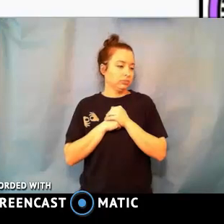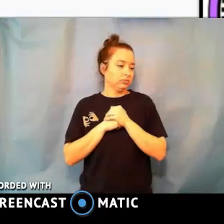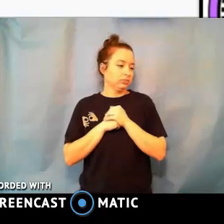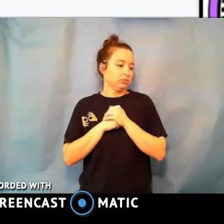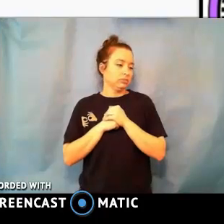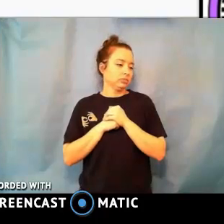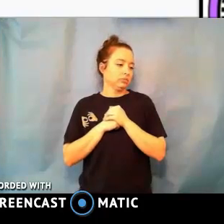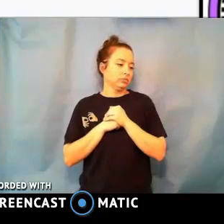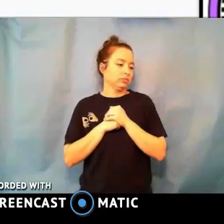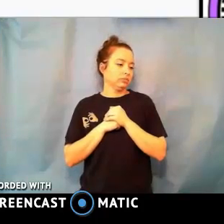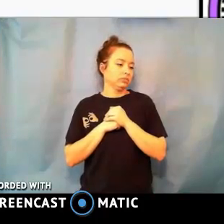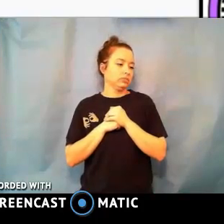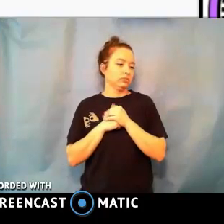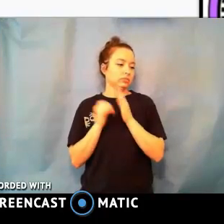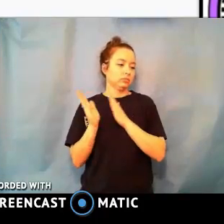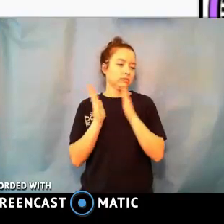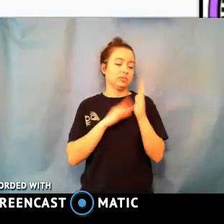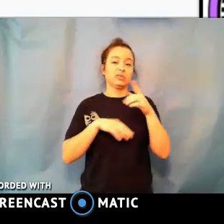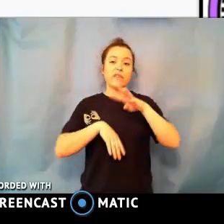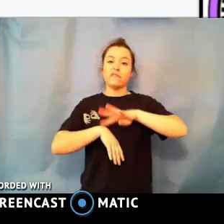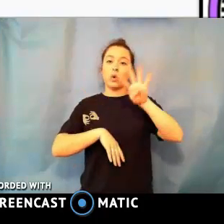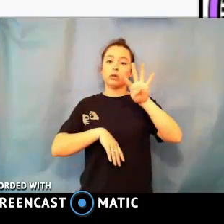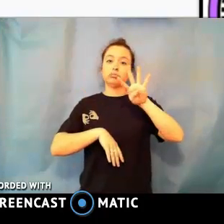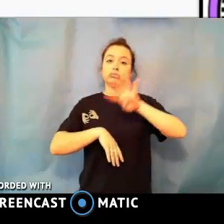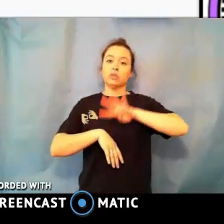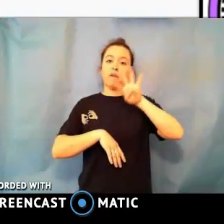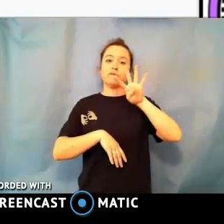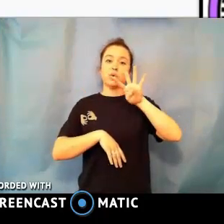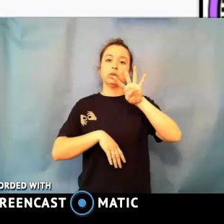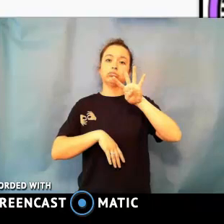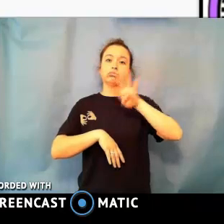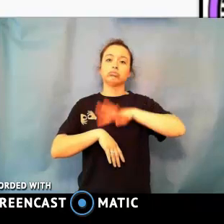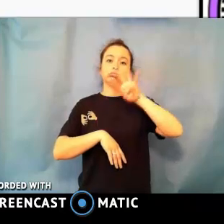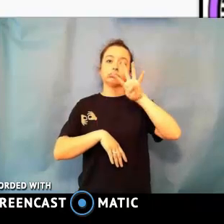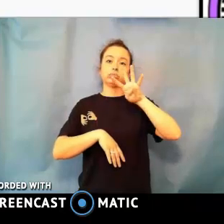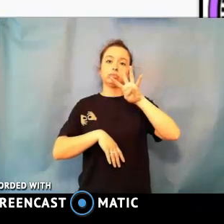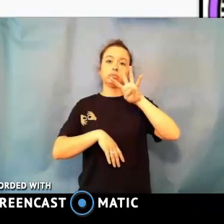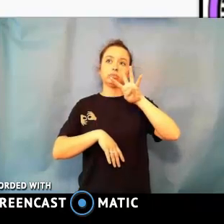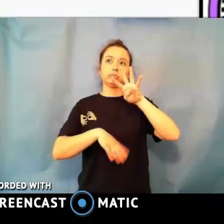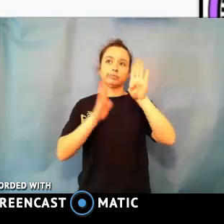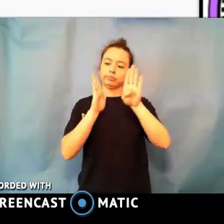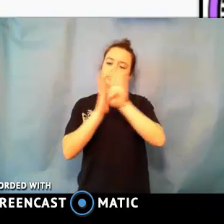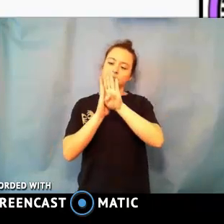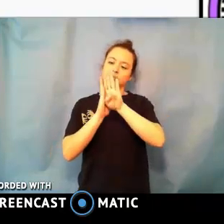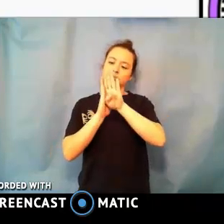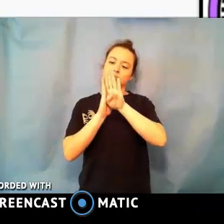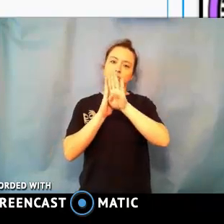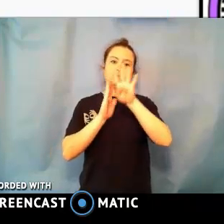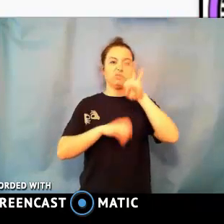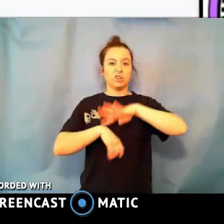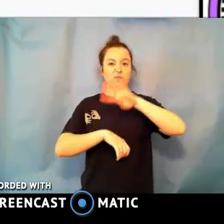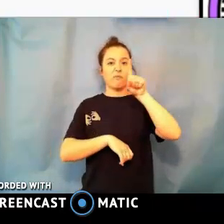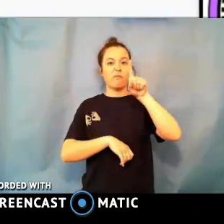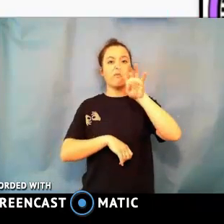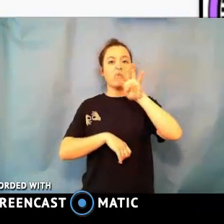Good. All right. The next one says 4 o'clock. O'clock gives me a clue